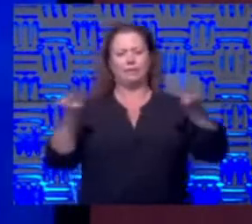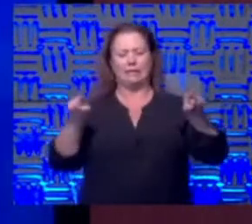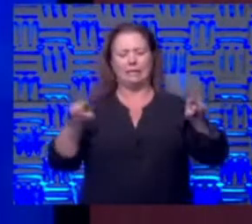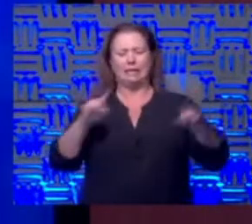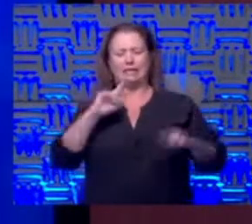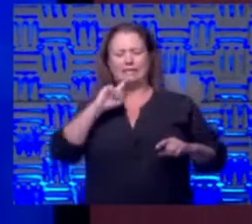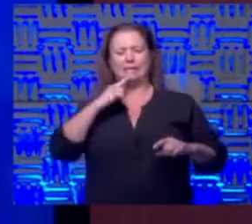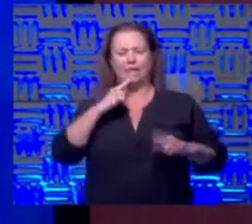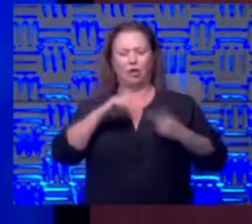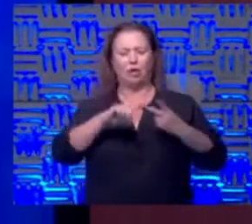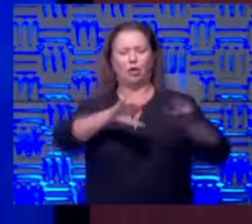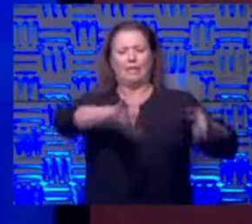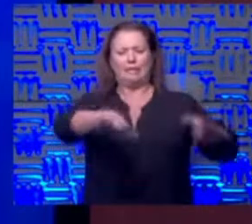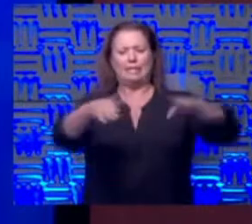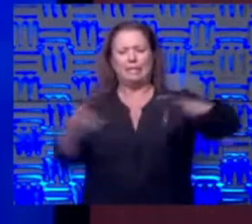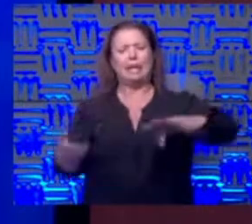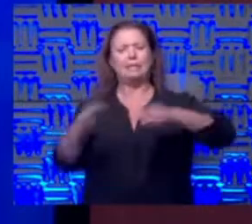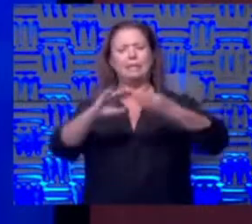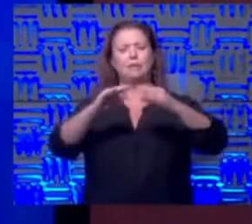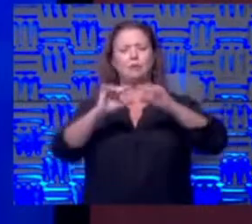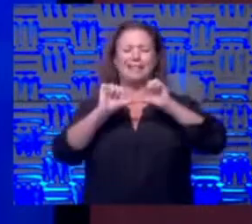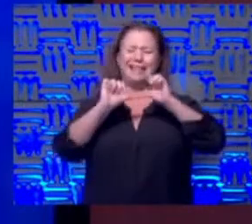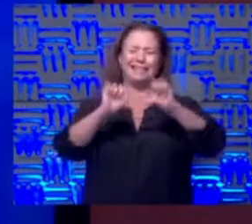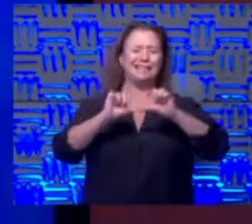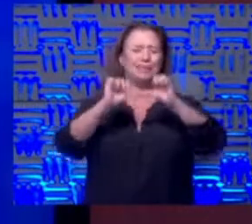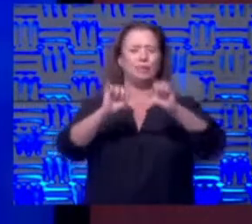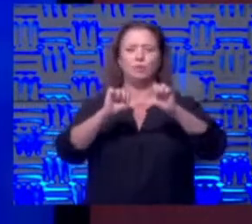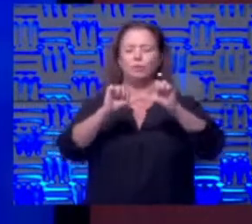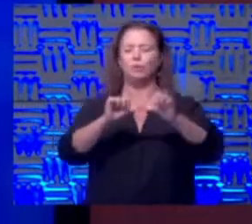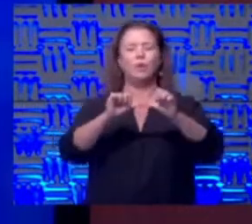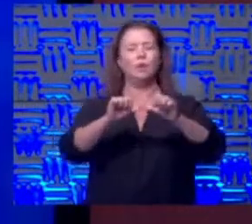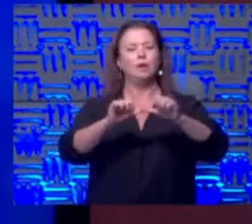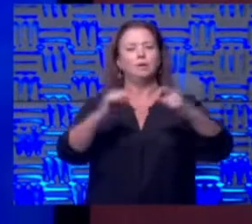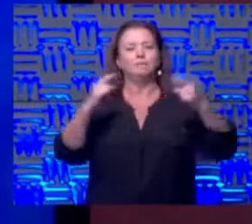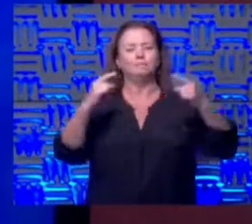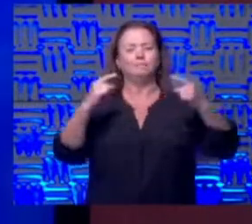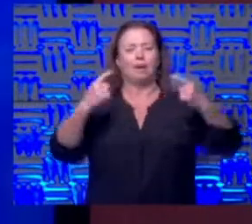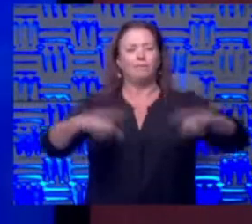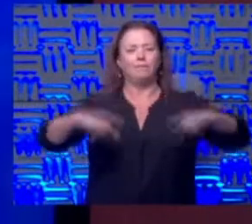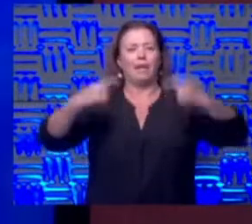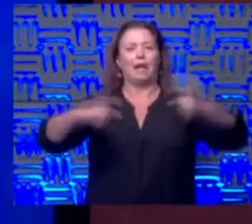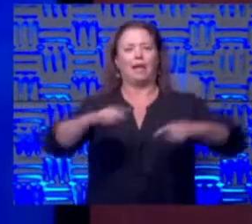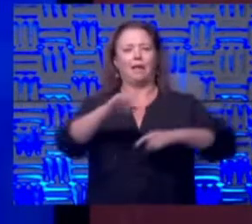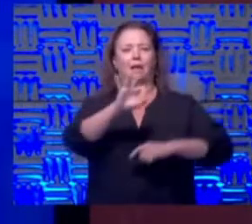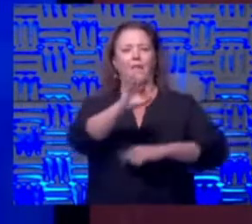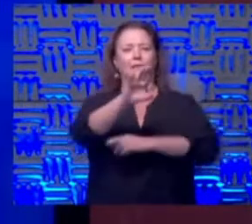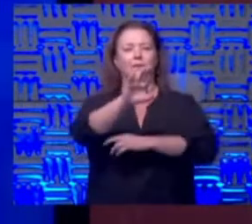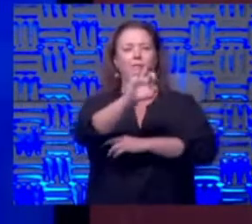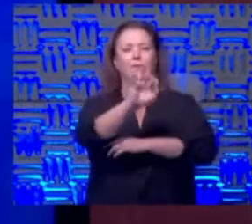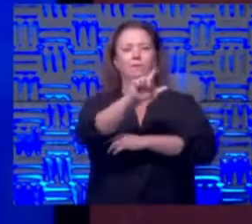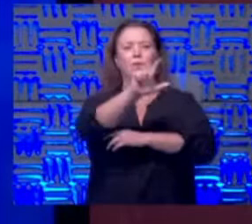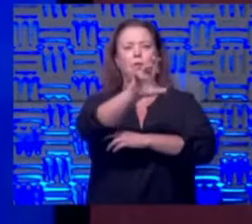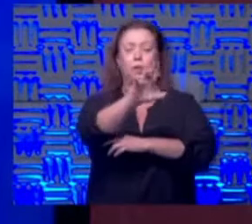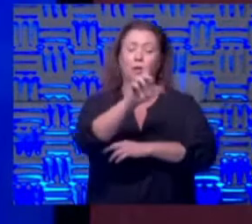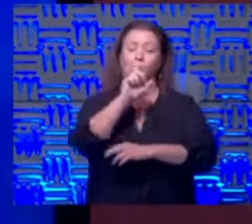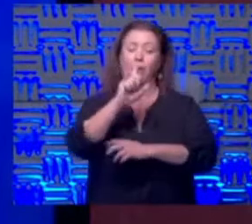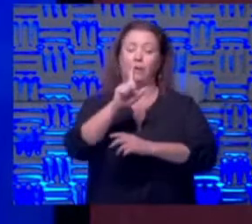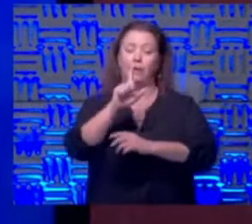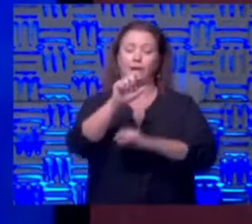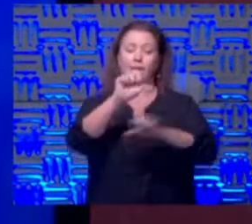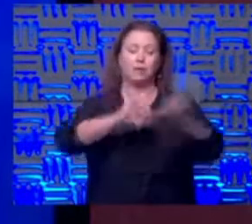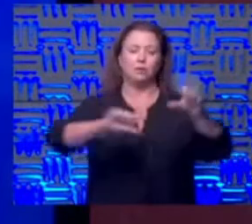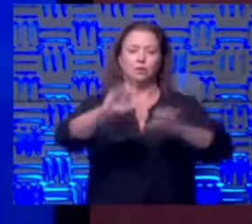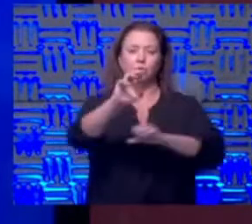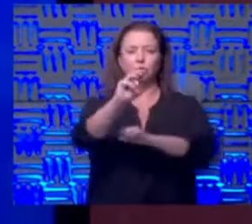severity, lethality, that kind of thing. That continues to be a narrative that people will push on Facebook about, and really all kinds of social media and in